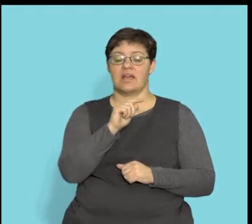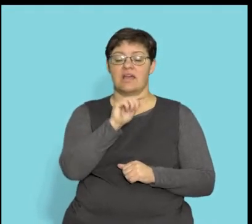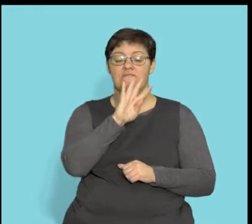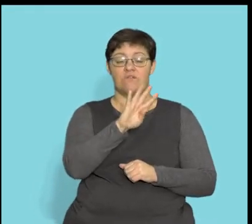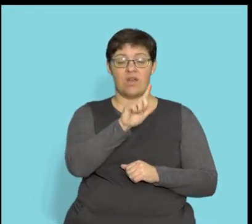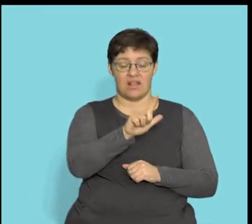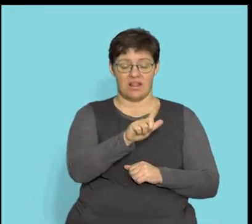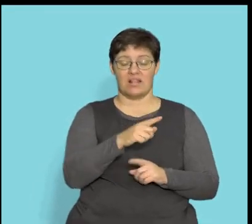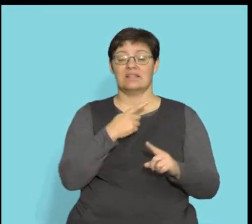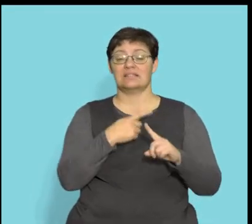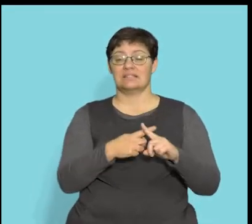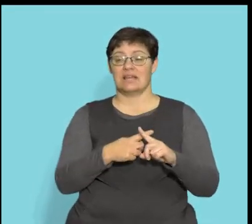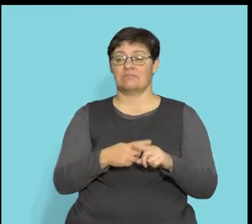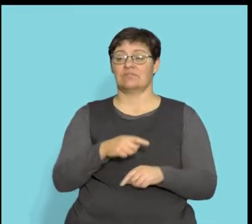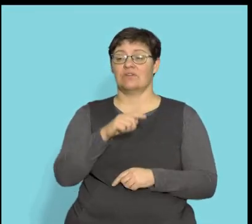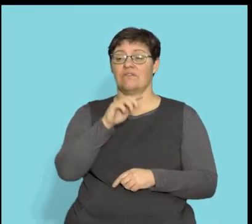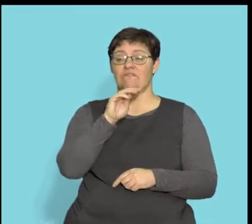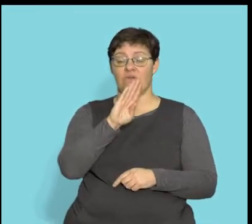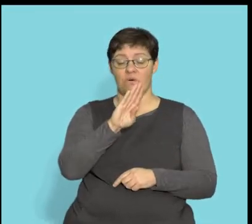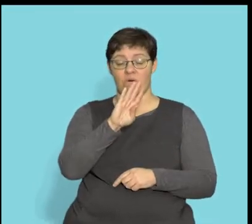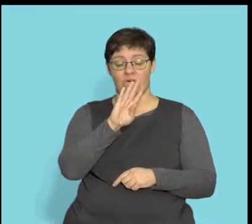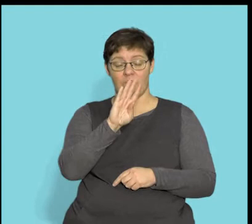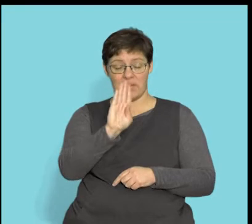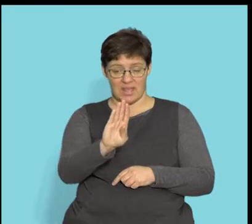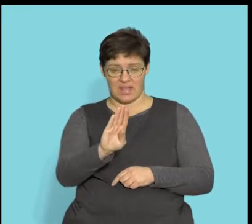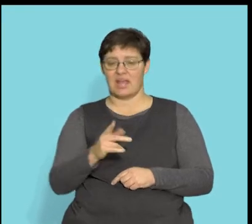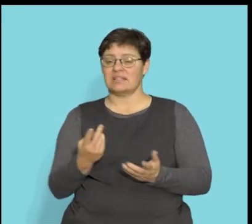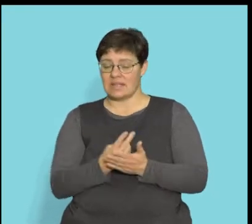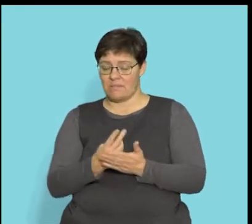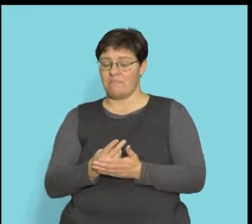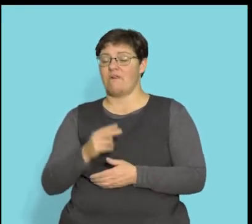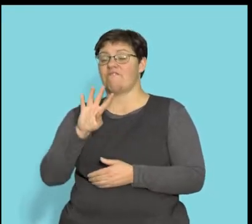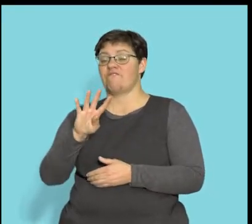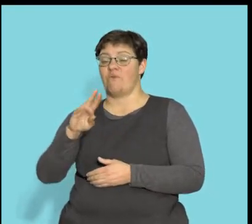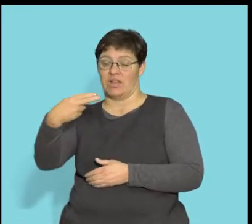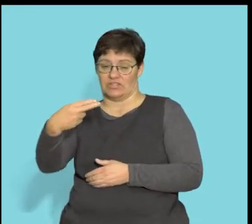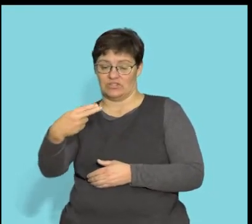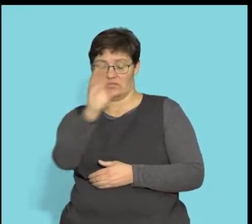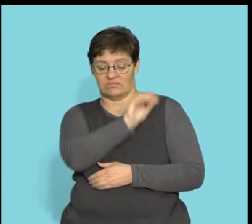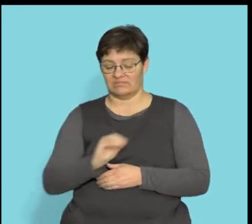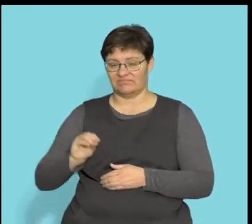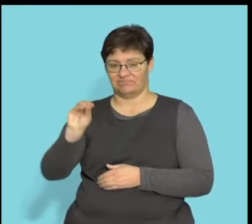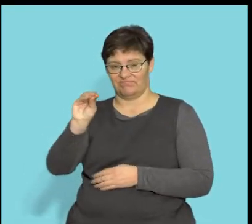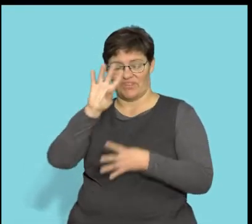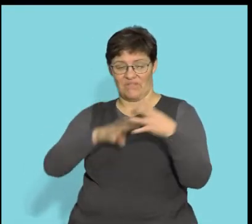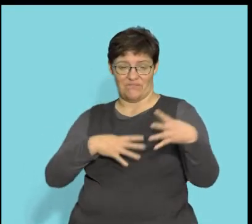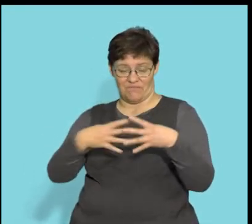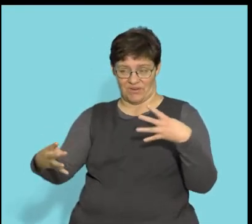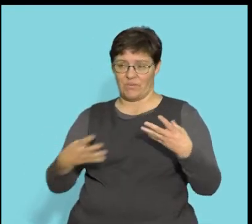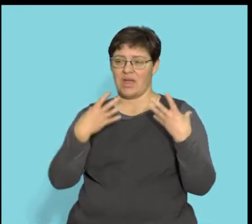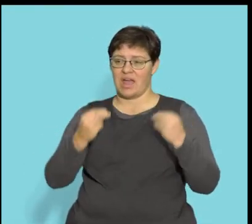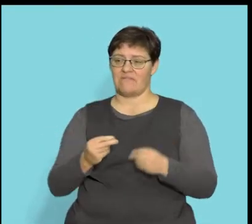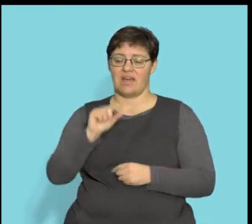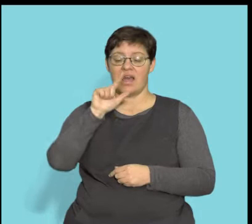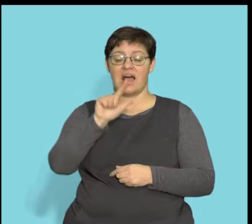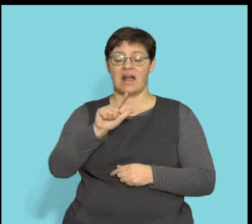the length, the breadth, and the height by 4, and those are going to be substituted in to the formulas where